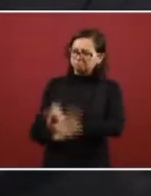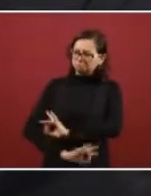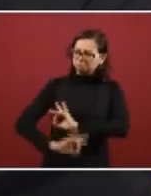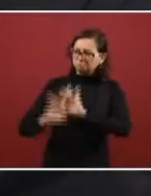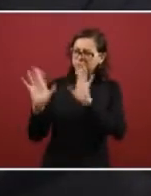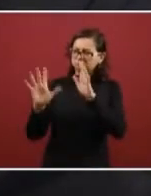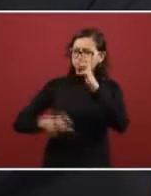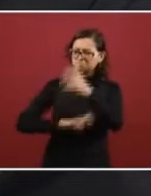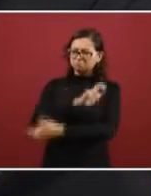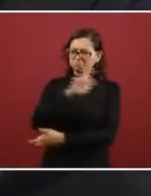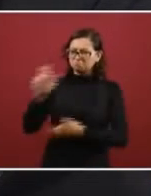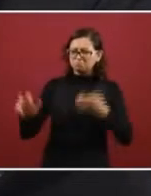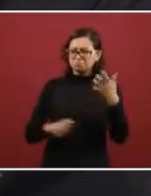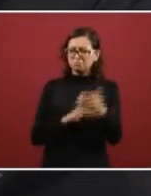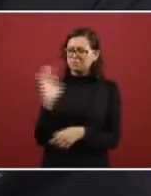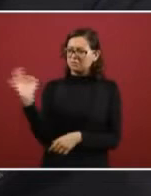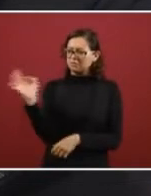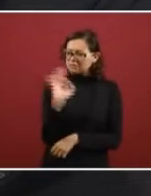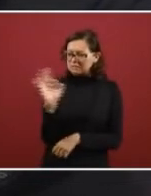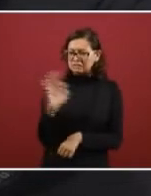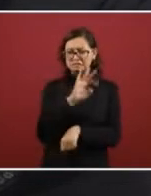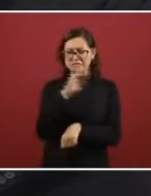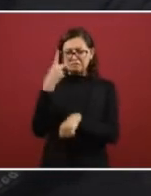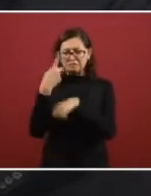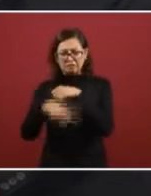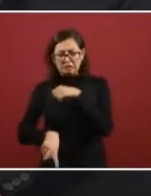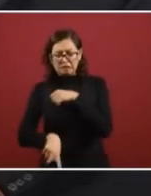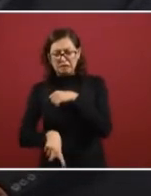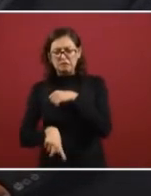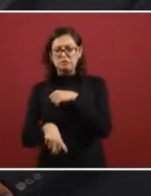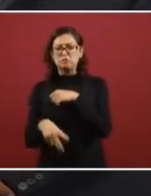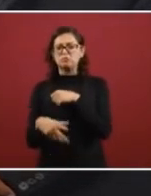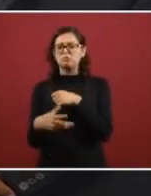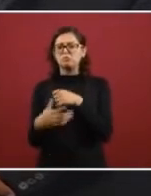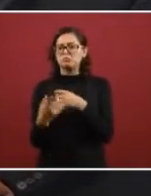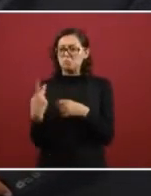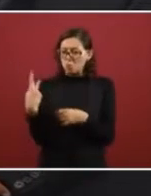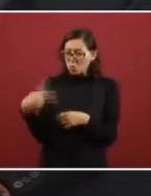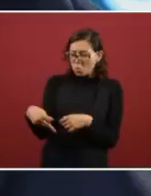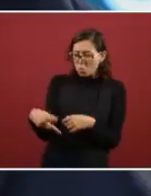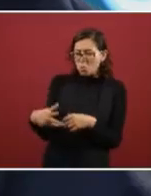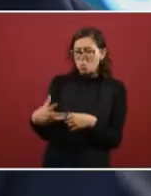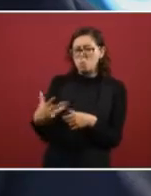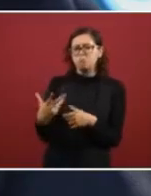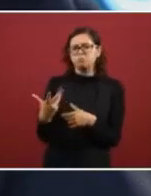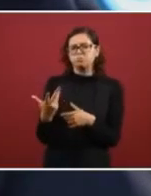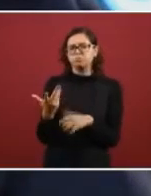total certainty to things that could possibly affect